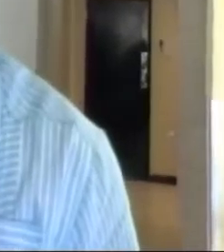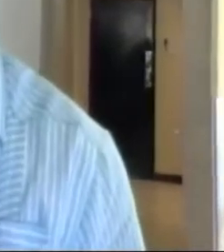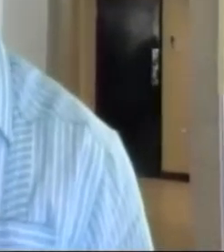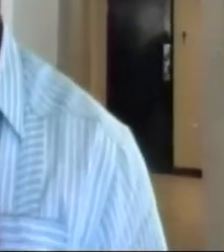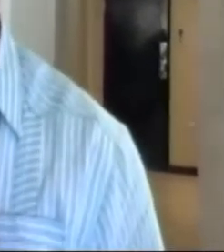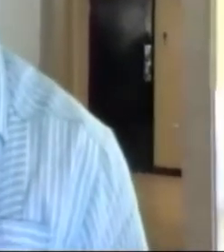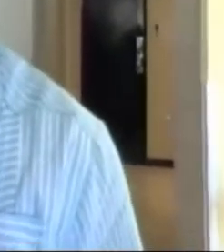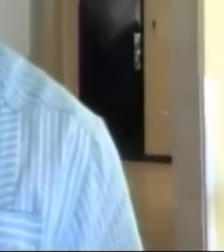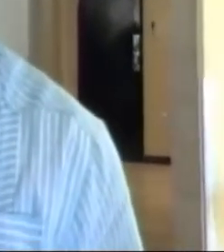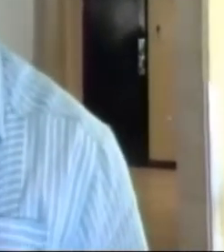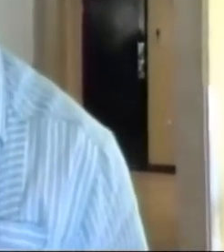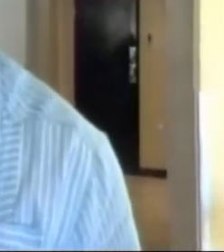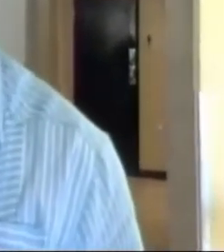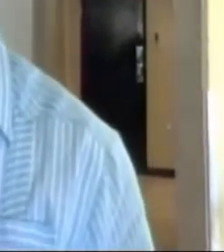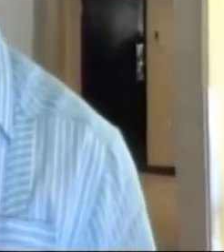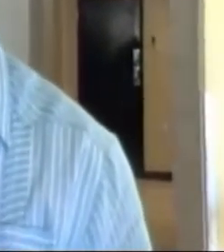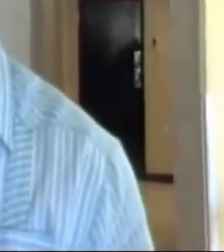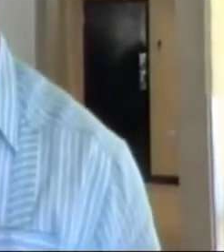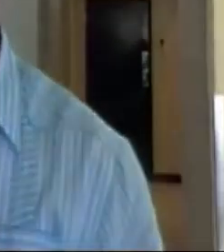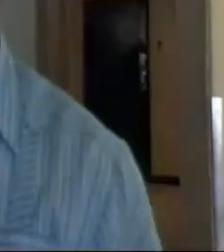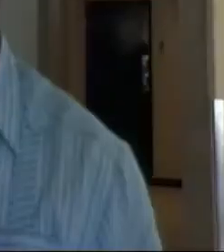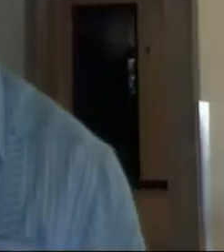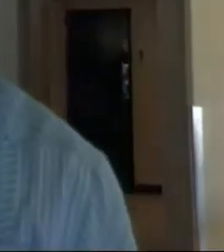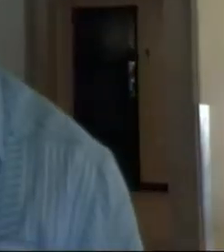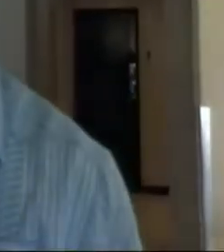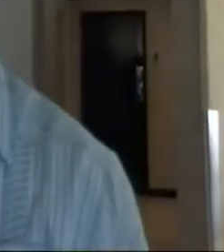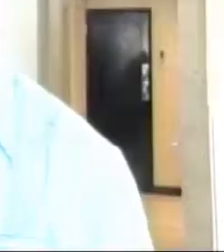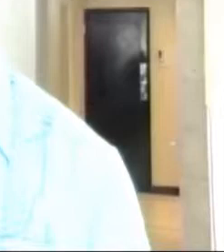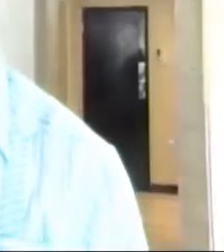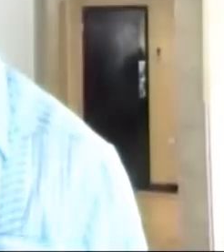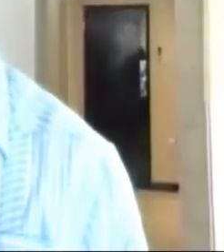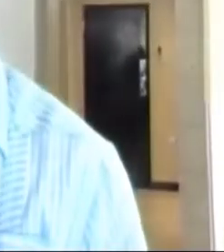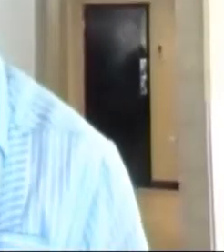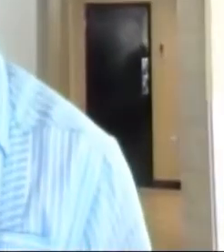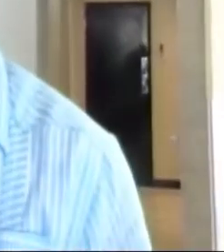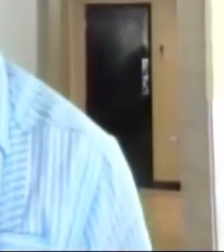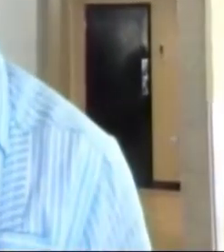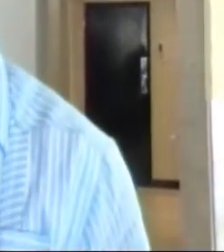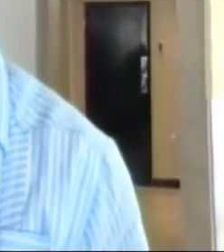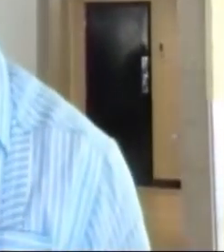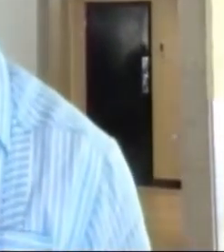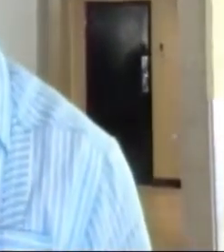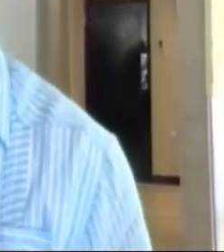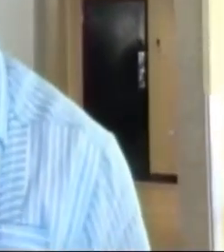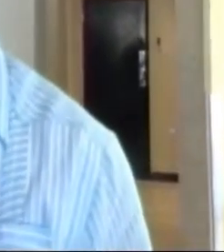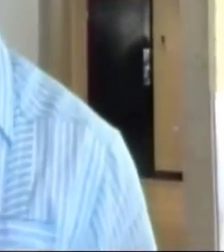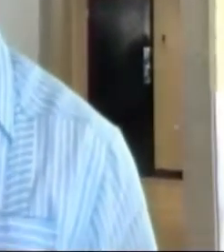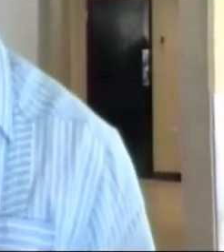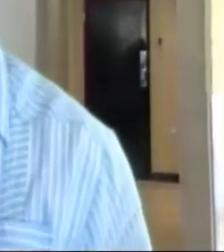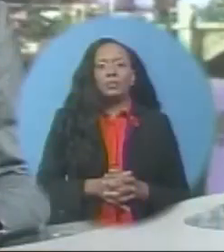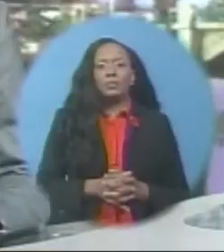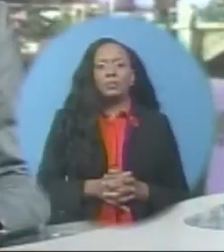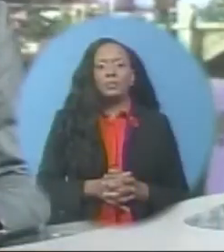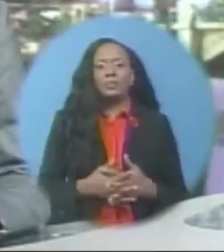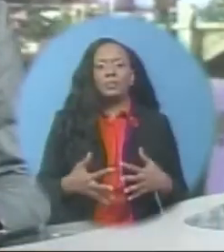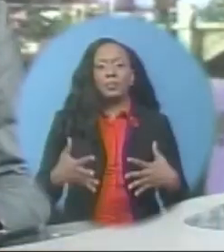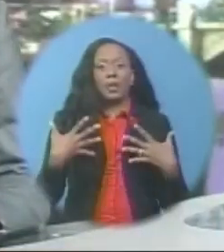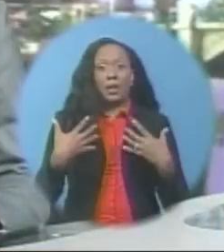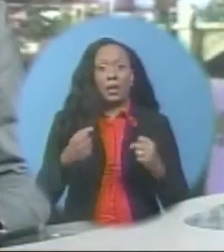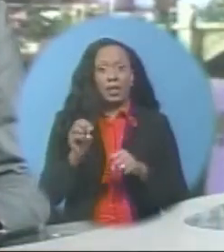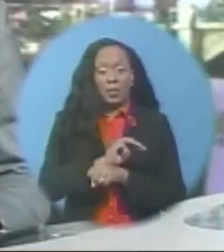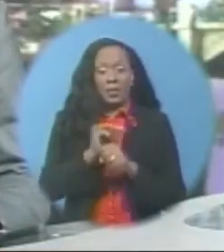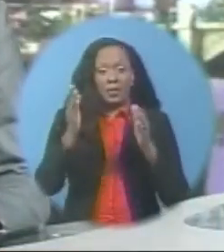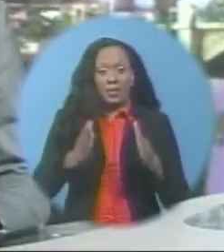group that really, you know, adhere to the highest possible standards and can be very tough to deal with.